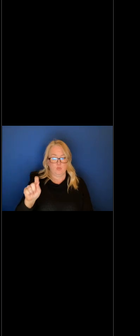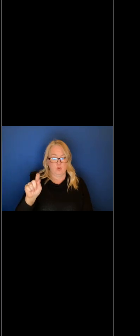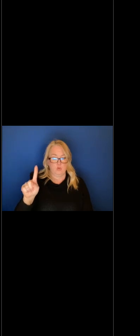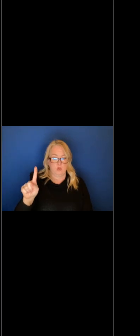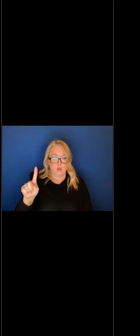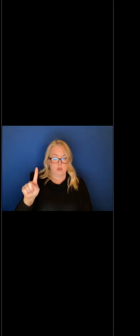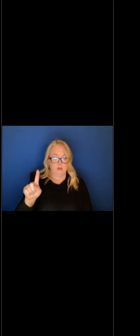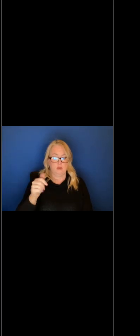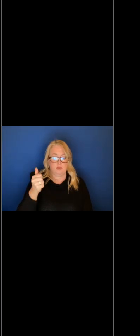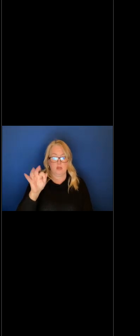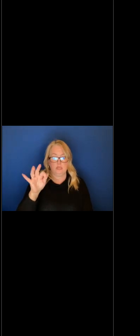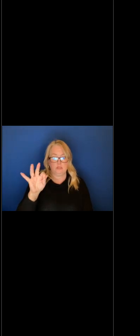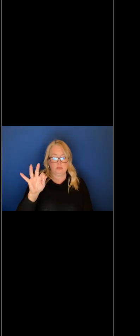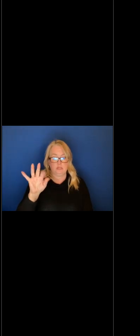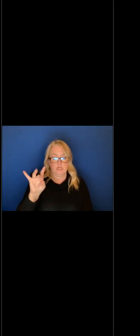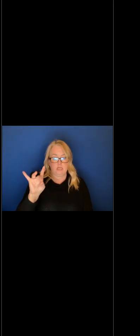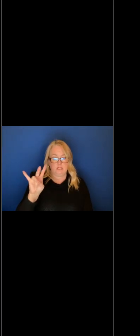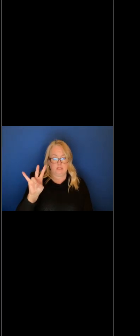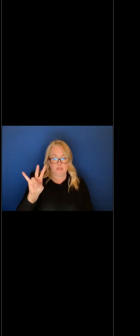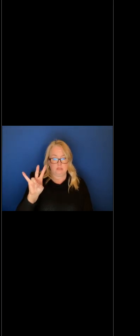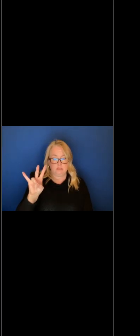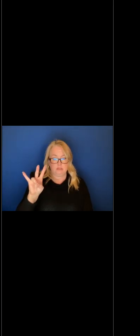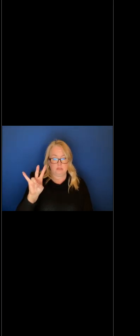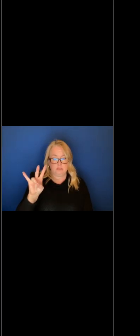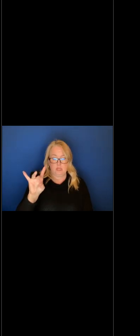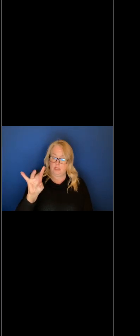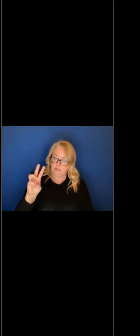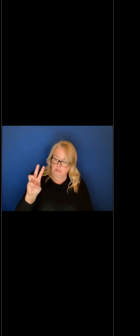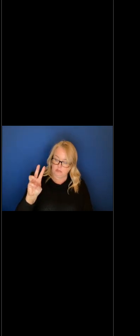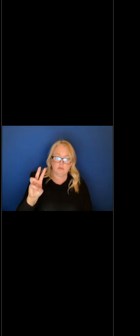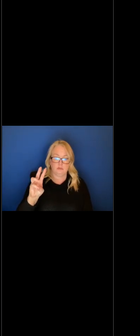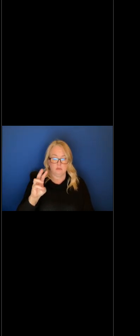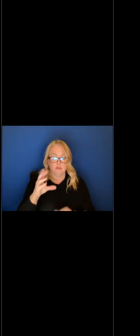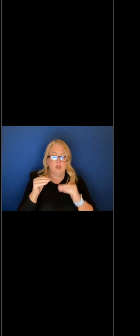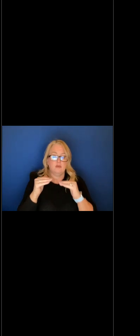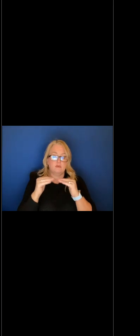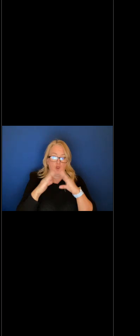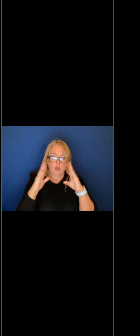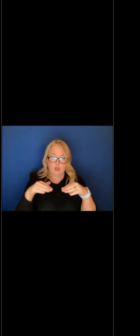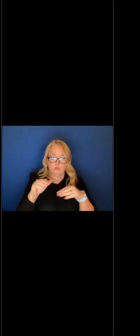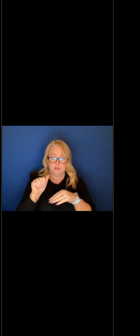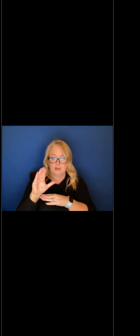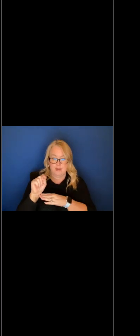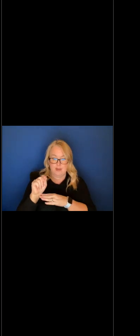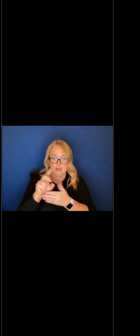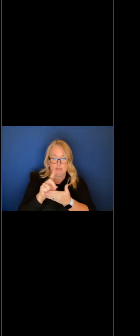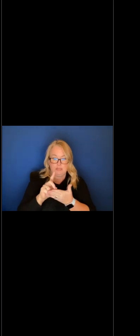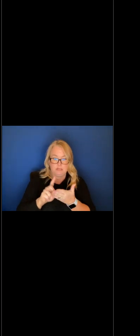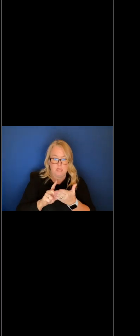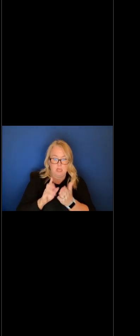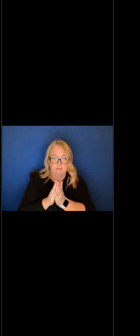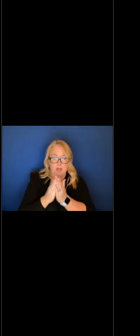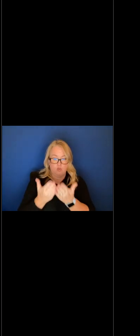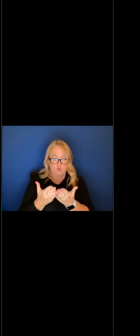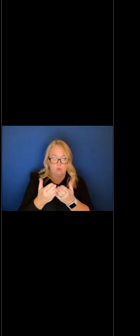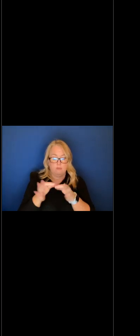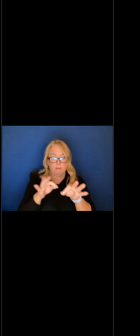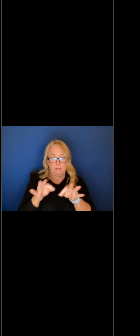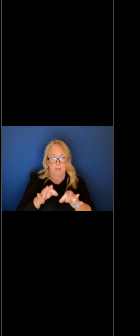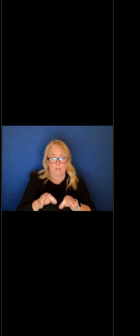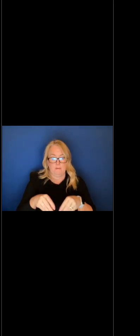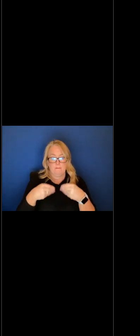A117.1, 1986, and the Fair Housing Act Design Manual for the guidance that